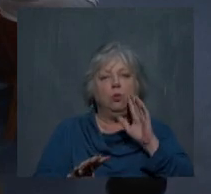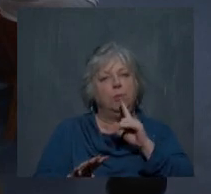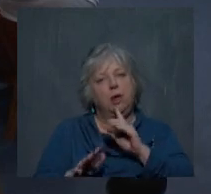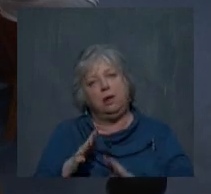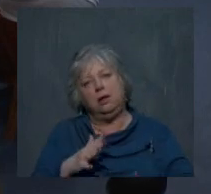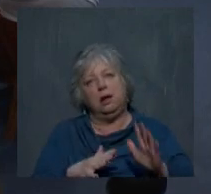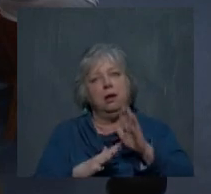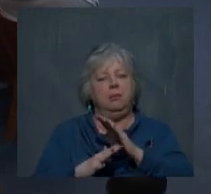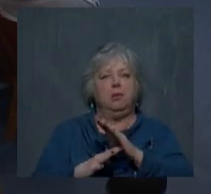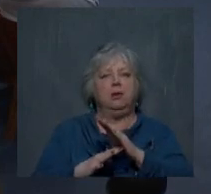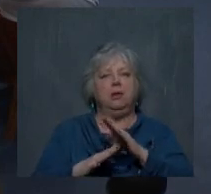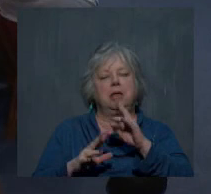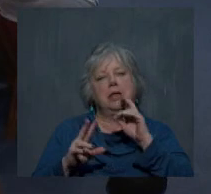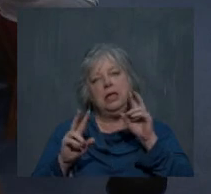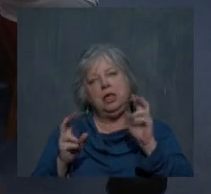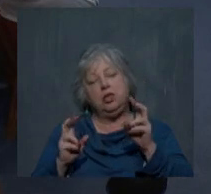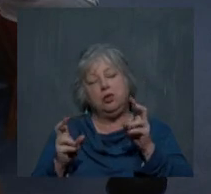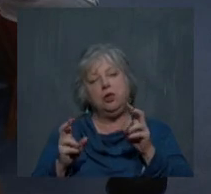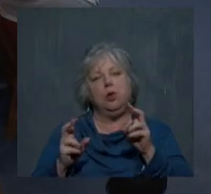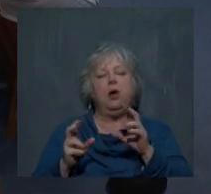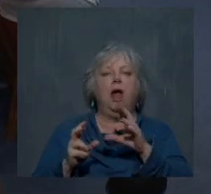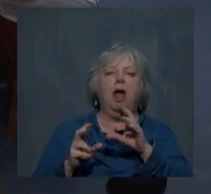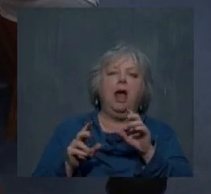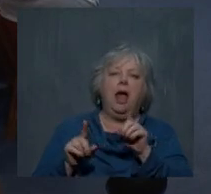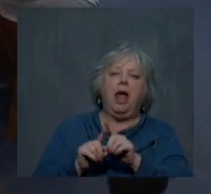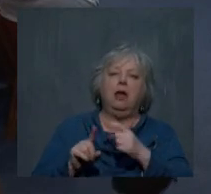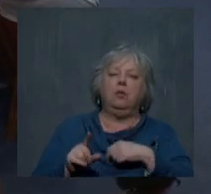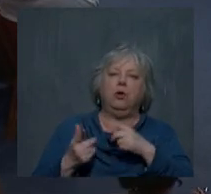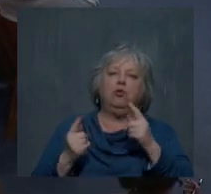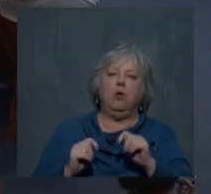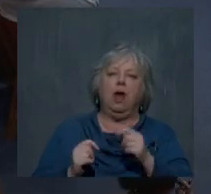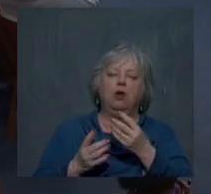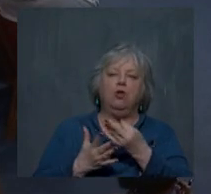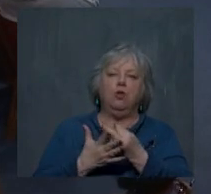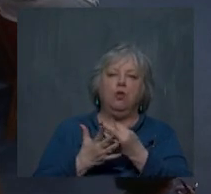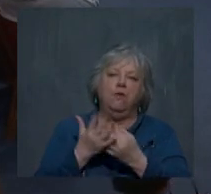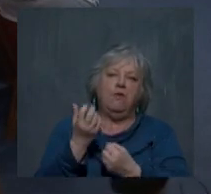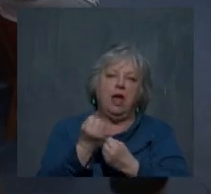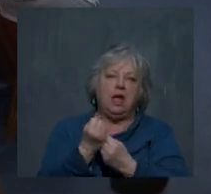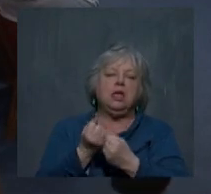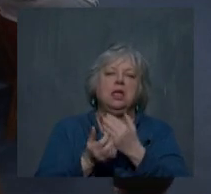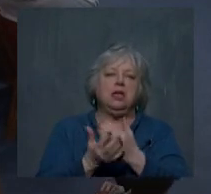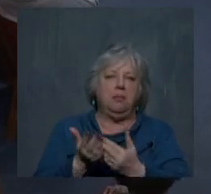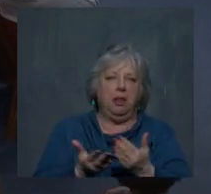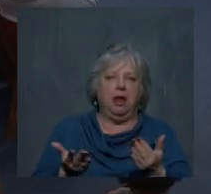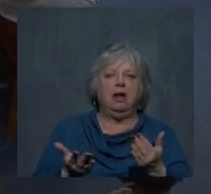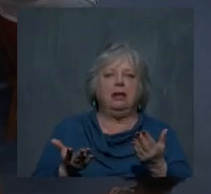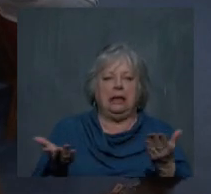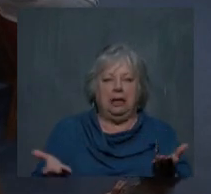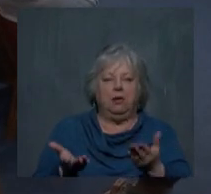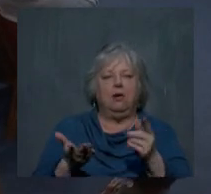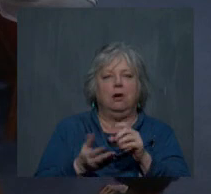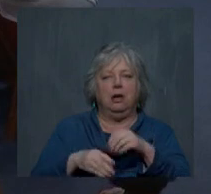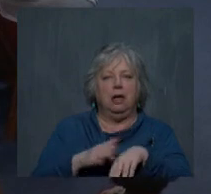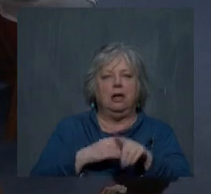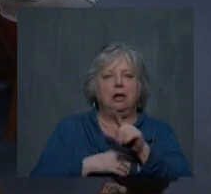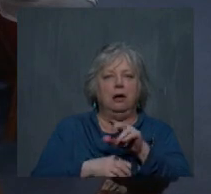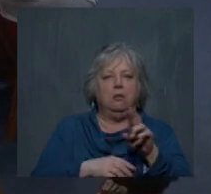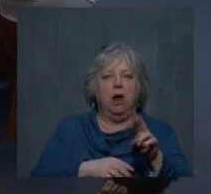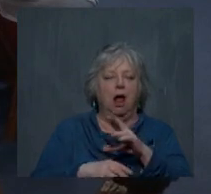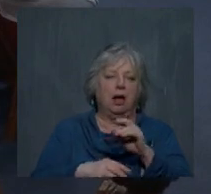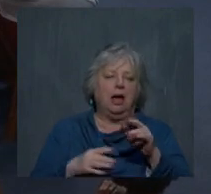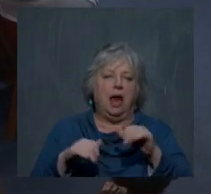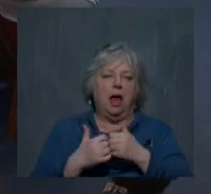paramount issue as we look to try and fund some of the things that we would like to do in this city and how to leverage the money. So I